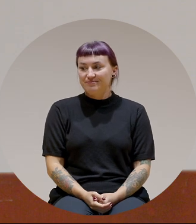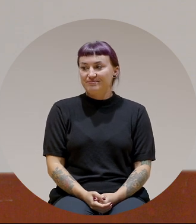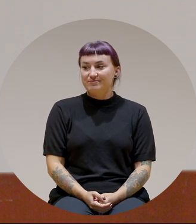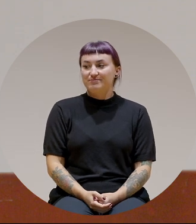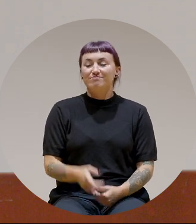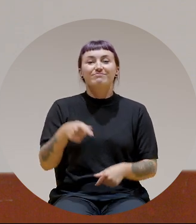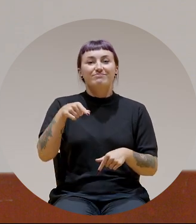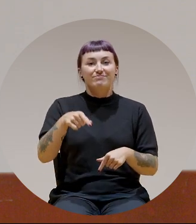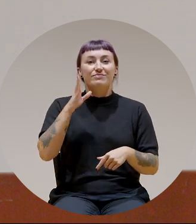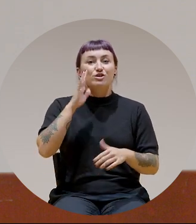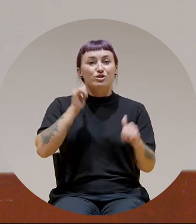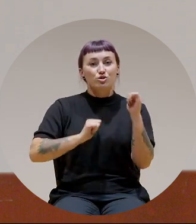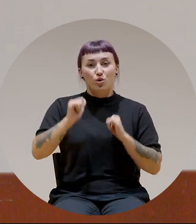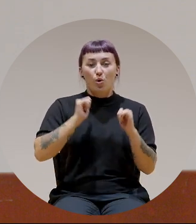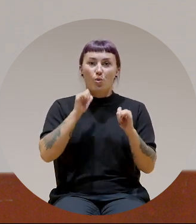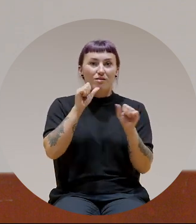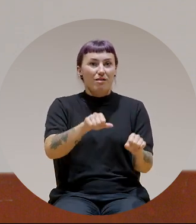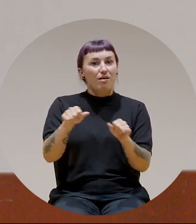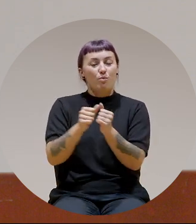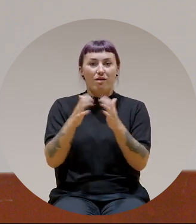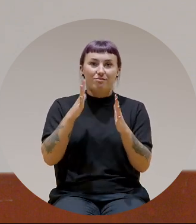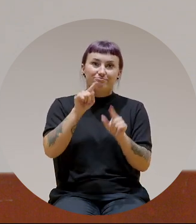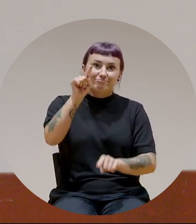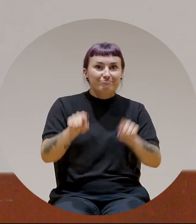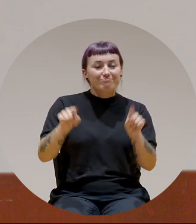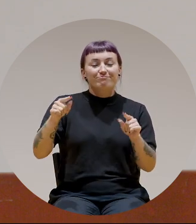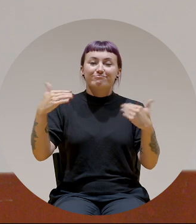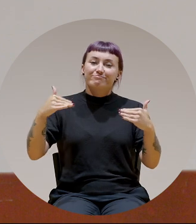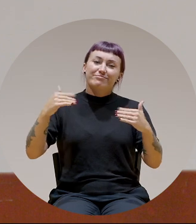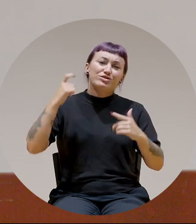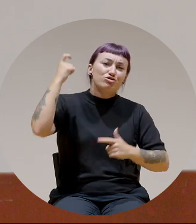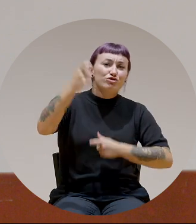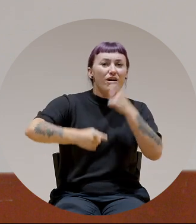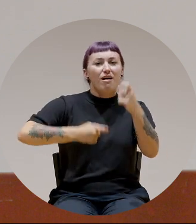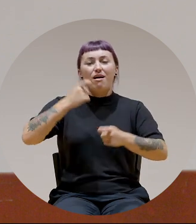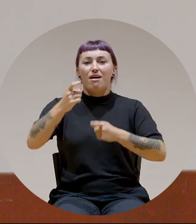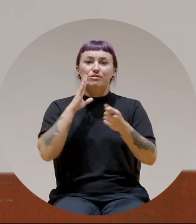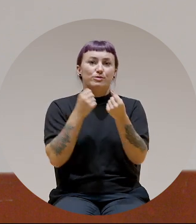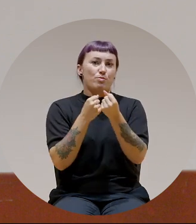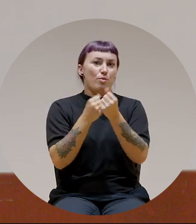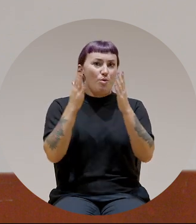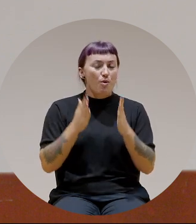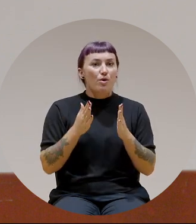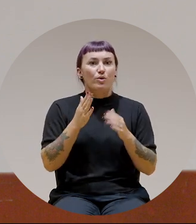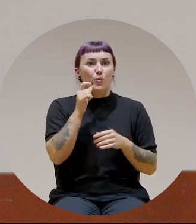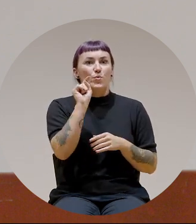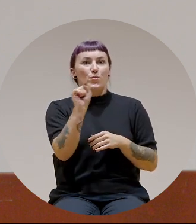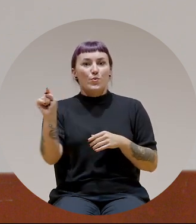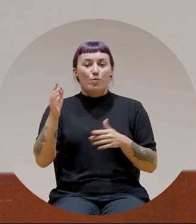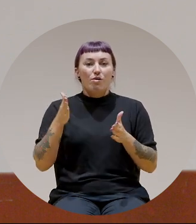This show would not be possible without our various generous and philanthropic supporters